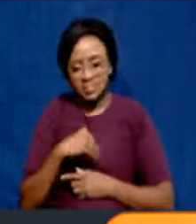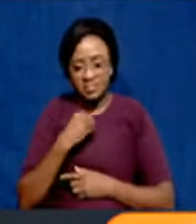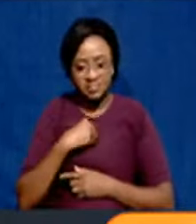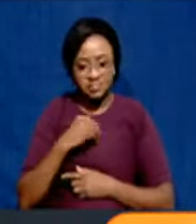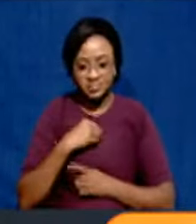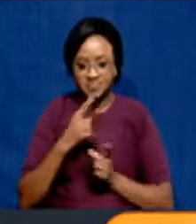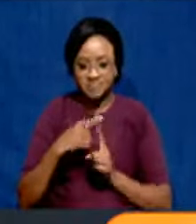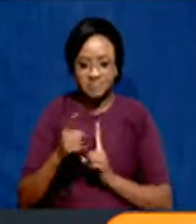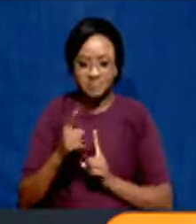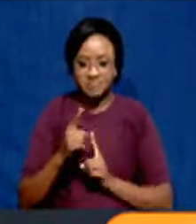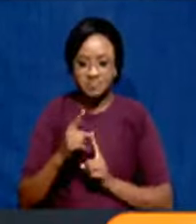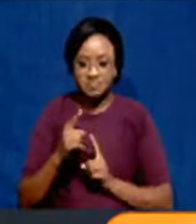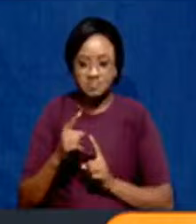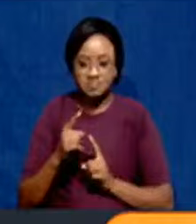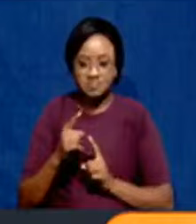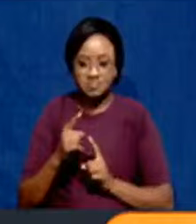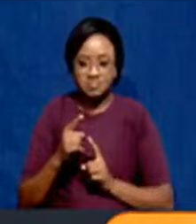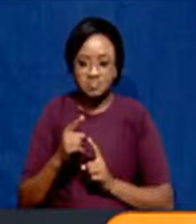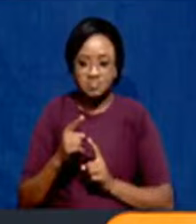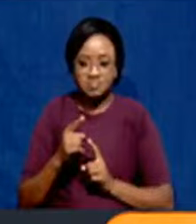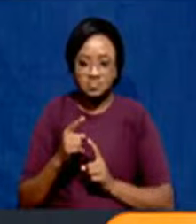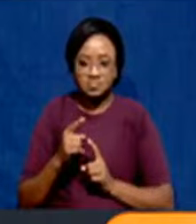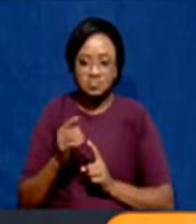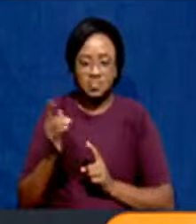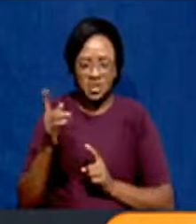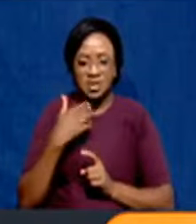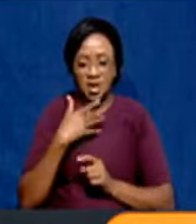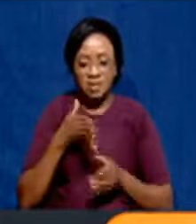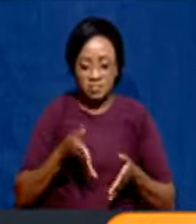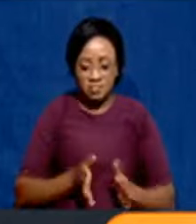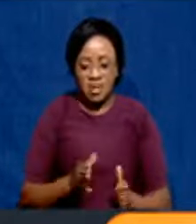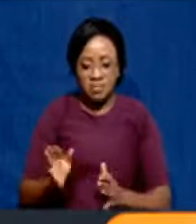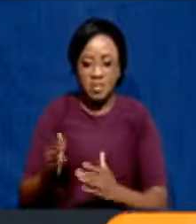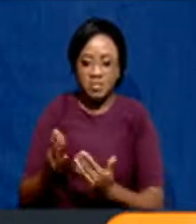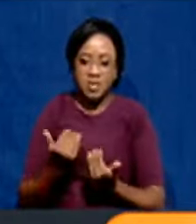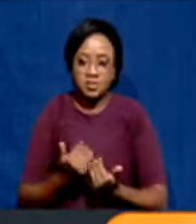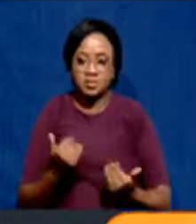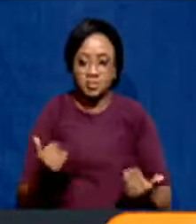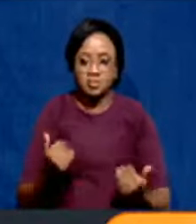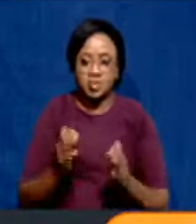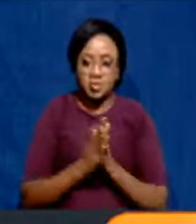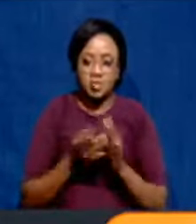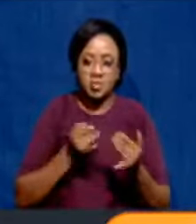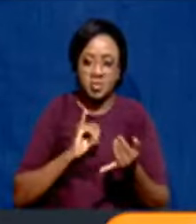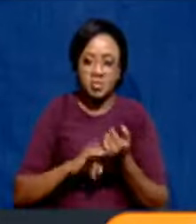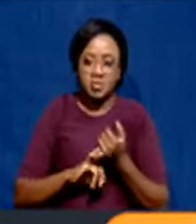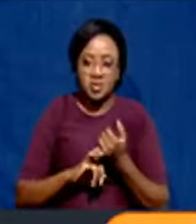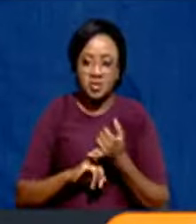one consolation. He left some children with the wife, so